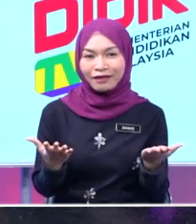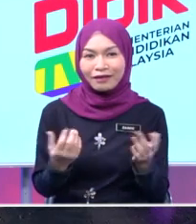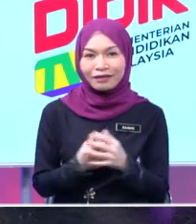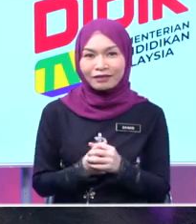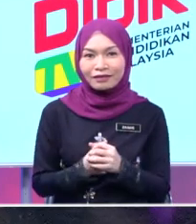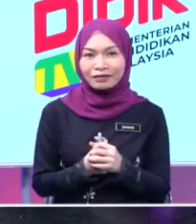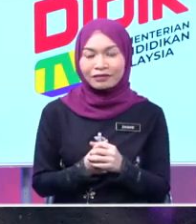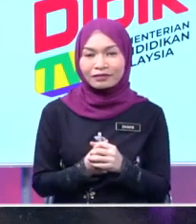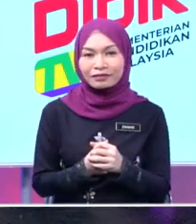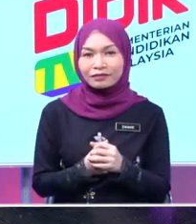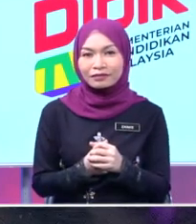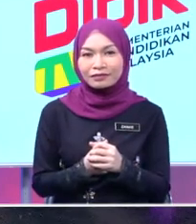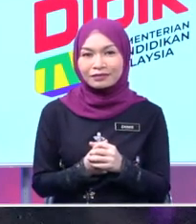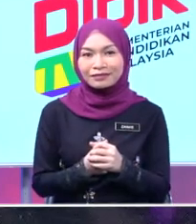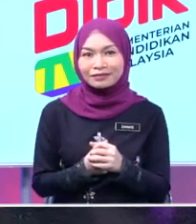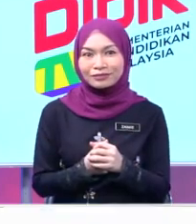Yes, Wairong.